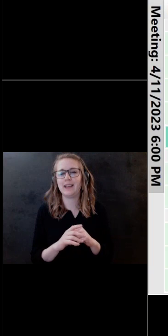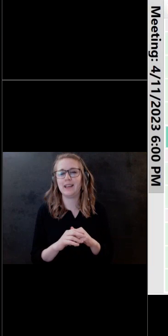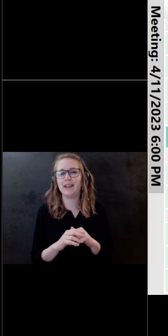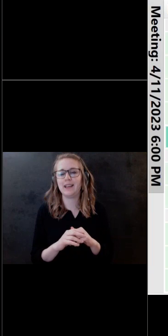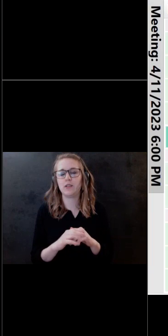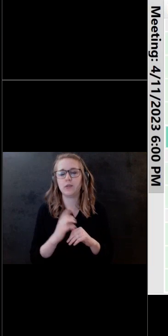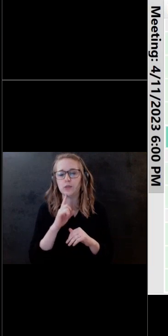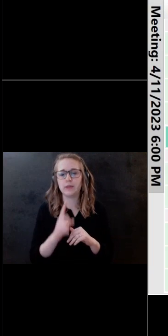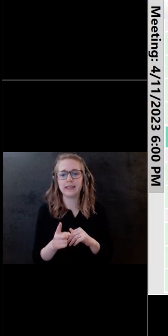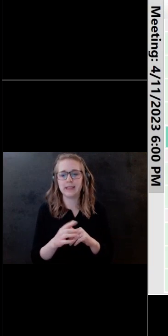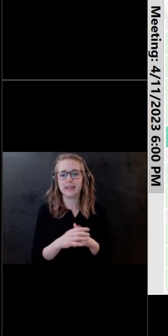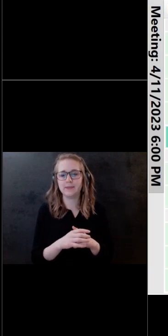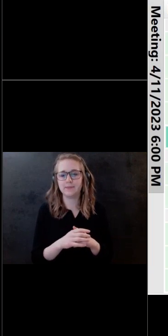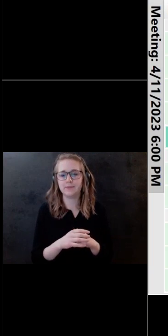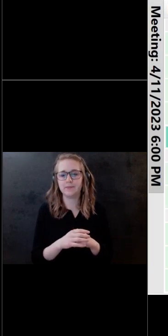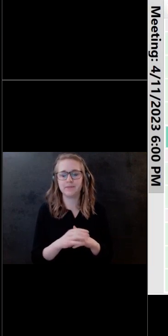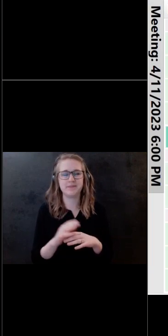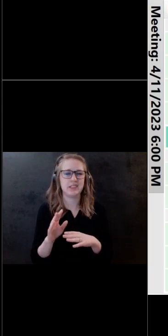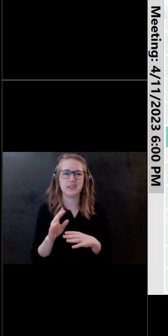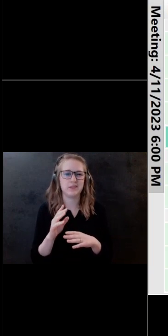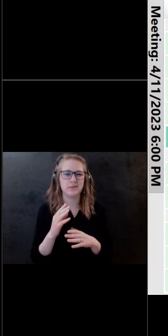very much just like busy work.